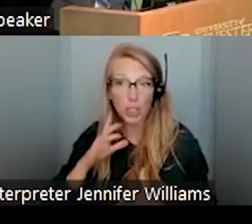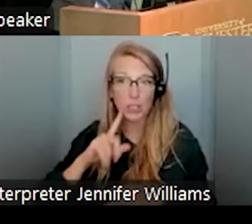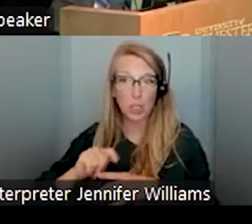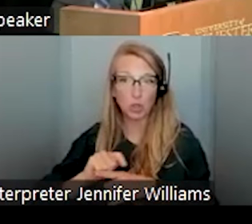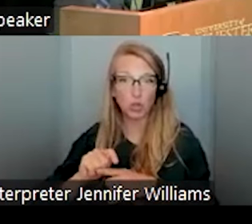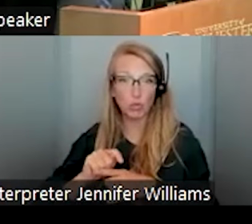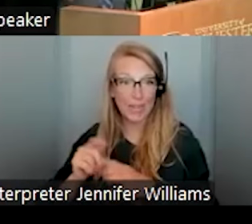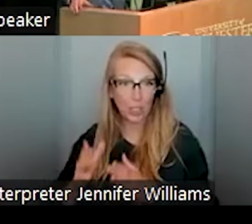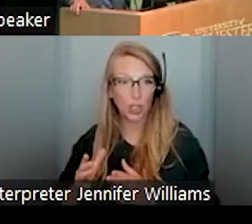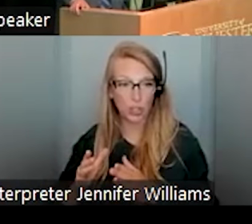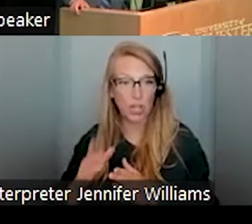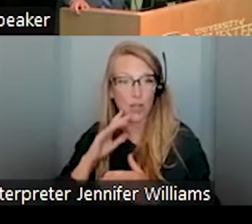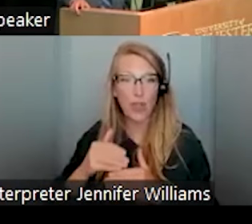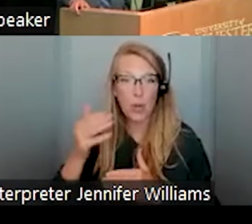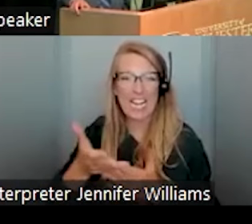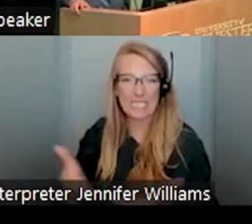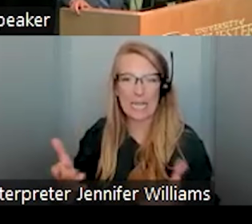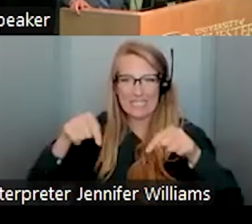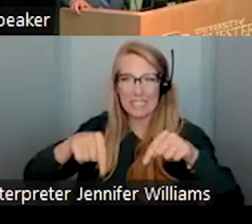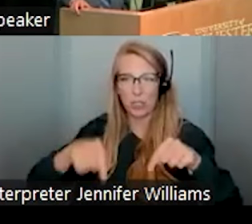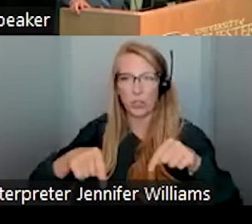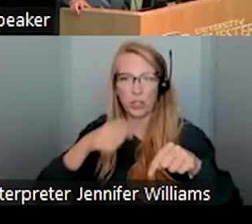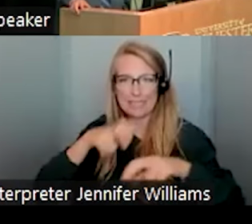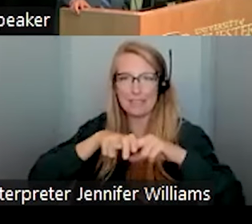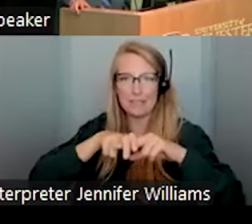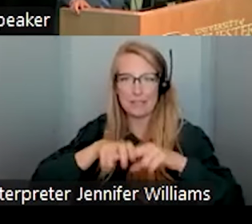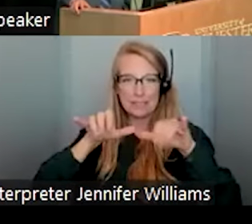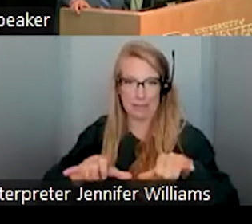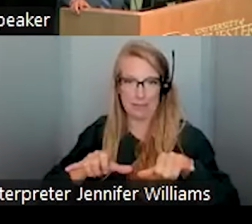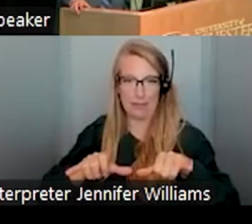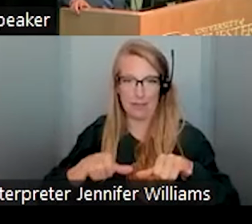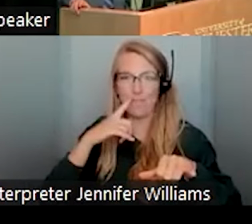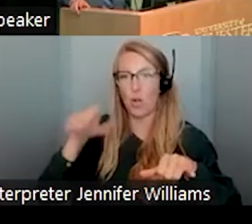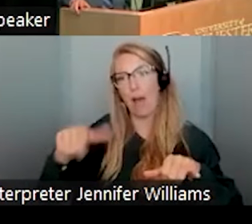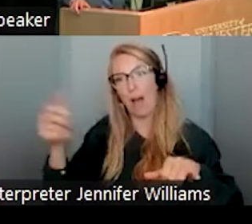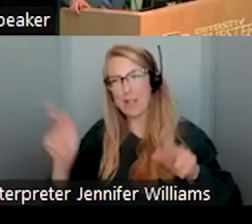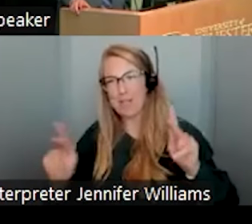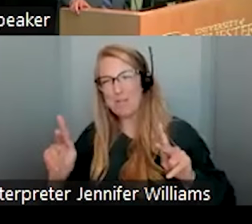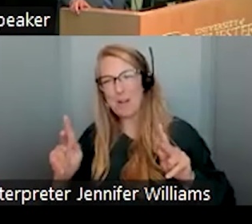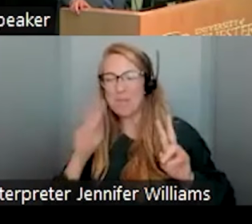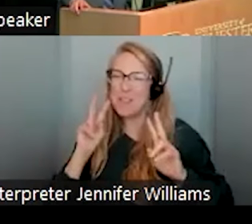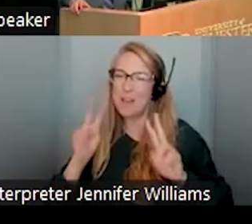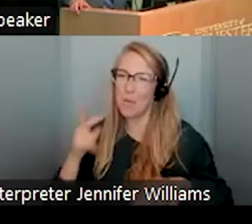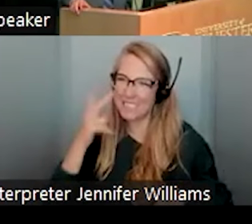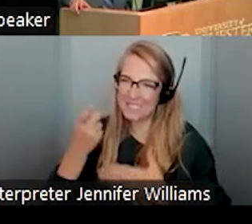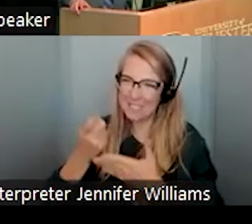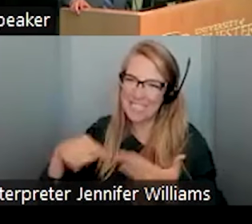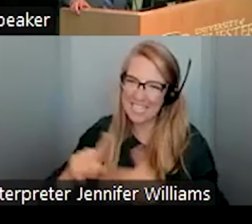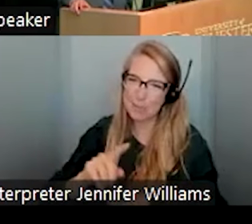department, your next gig is here. So please go ahead and stay seated. As for the rest of us, we look forward to seeing you next week.